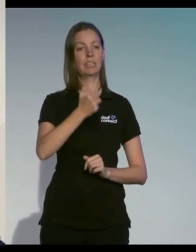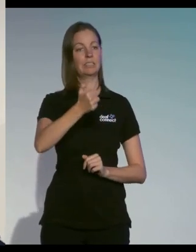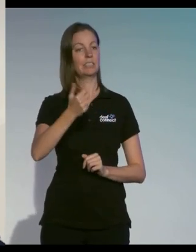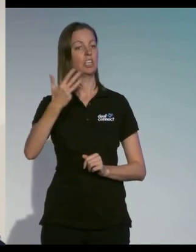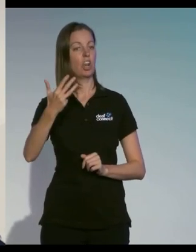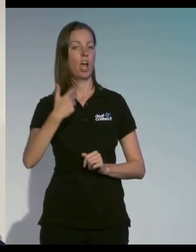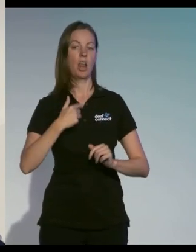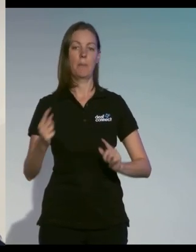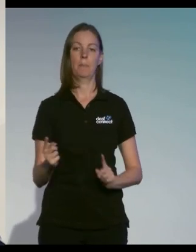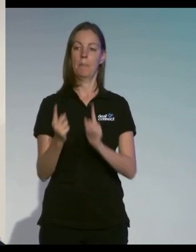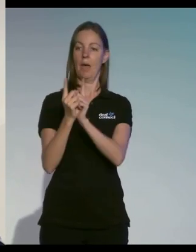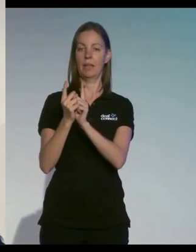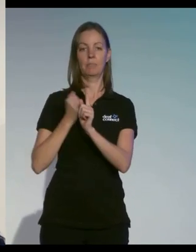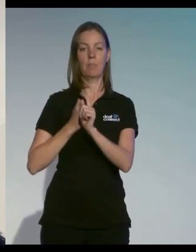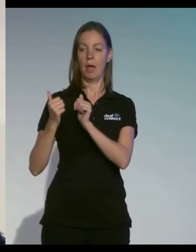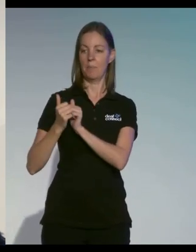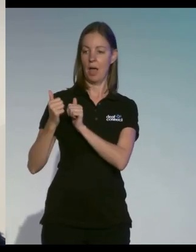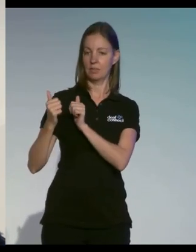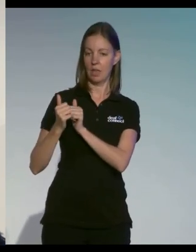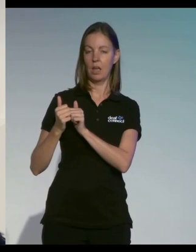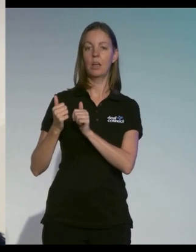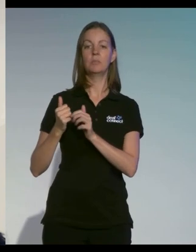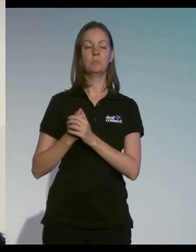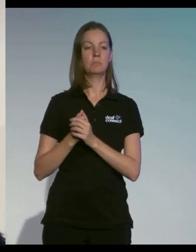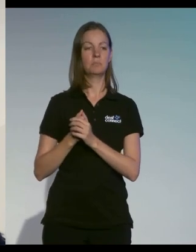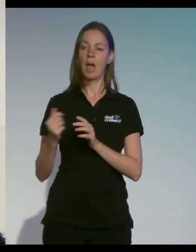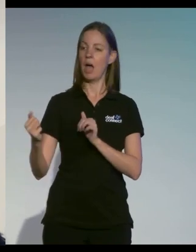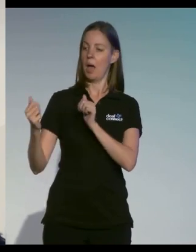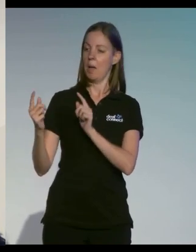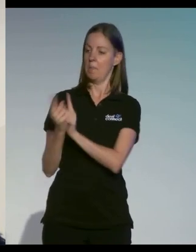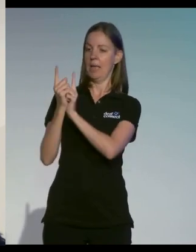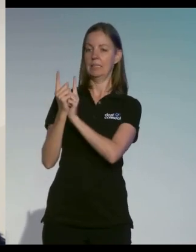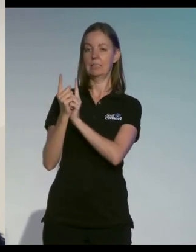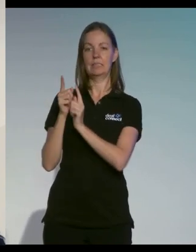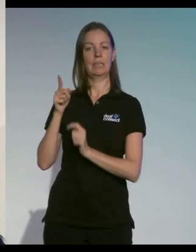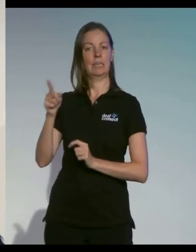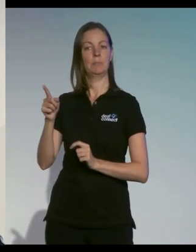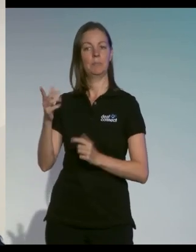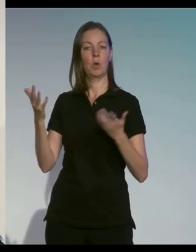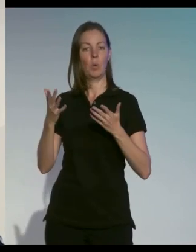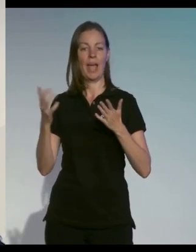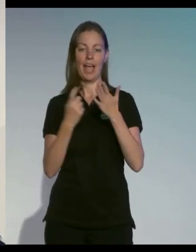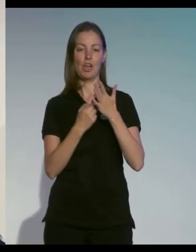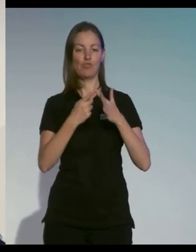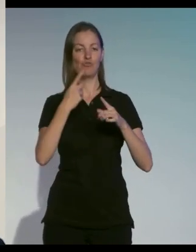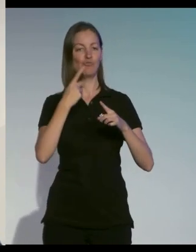1969, I met my partner, Johan. I met him at the Rex Hotel up in King's